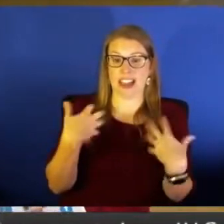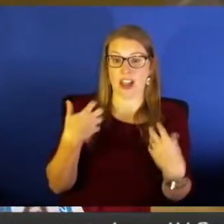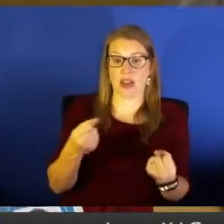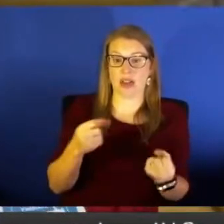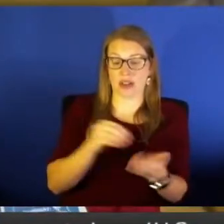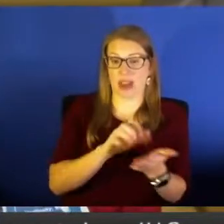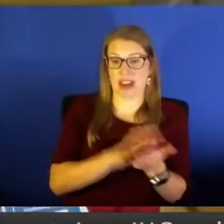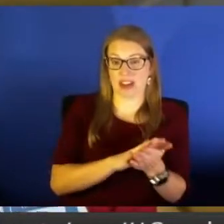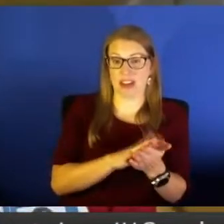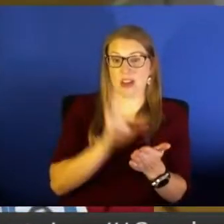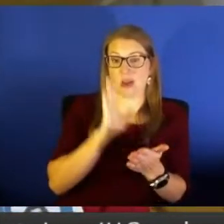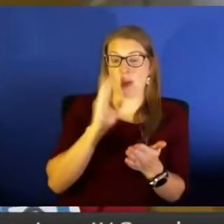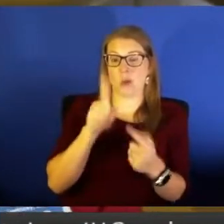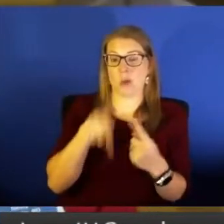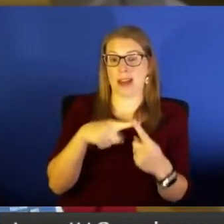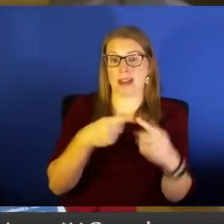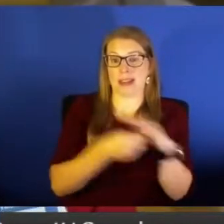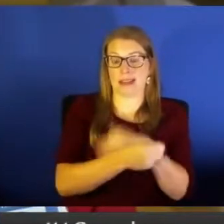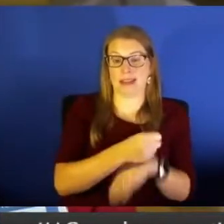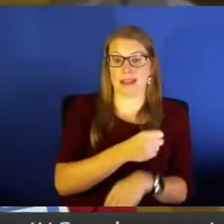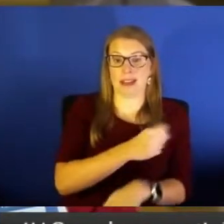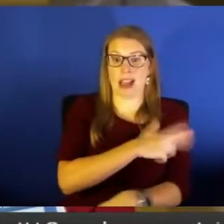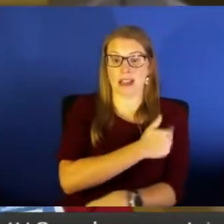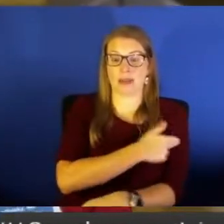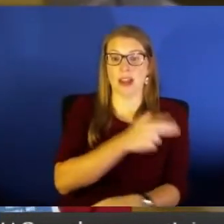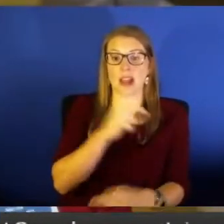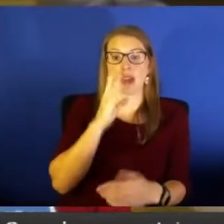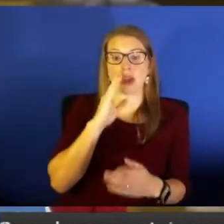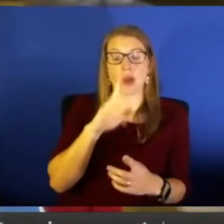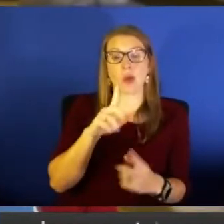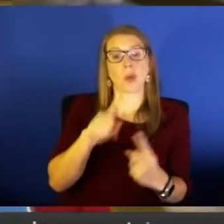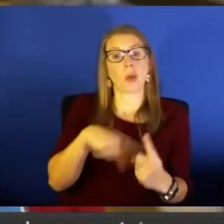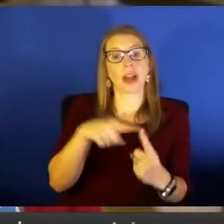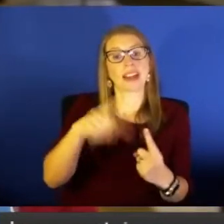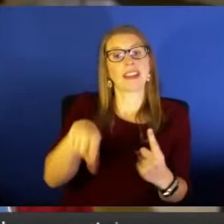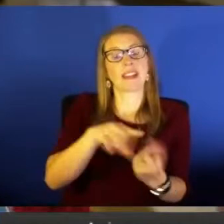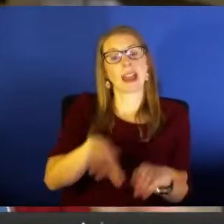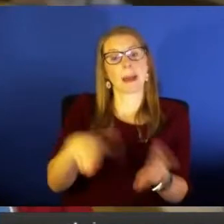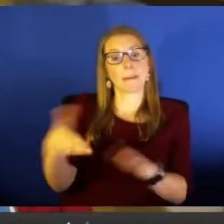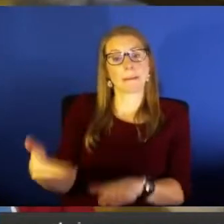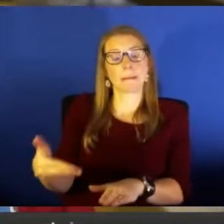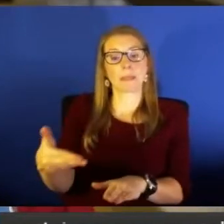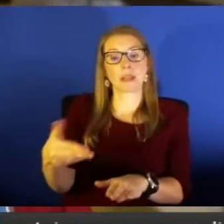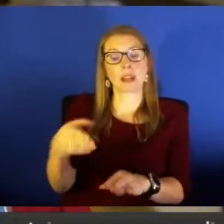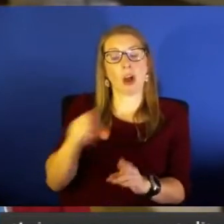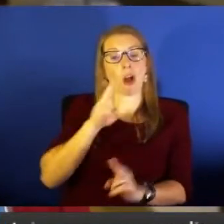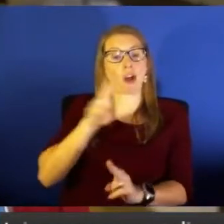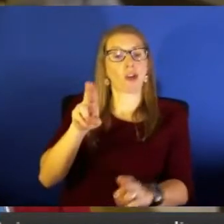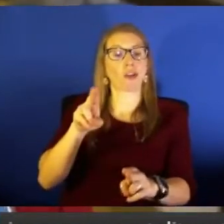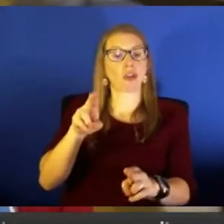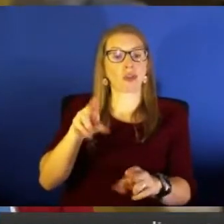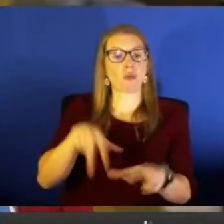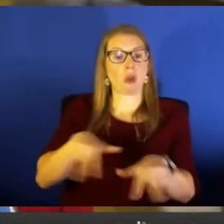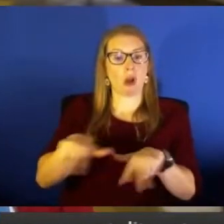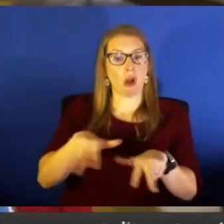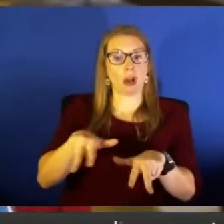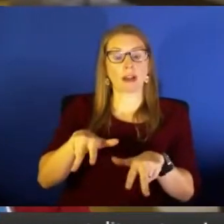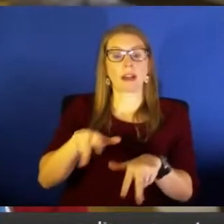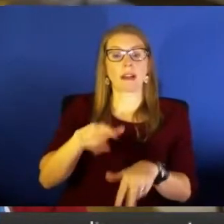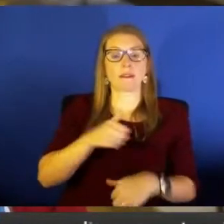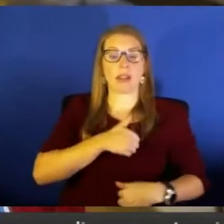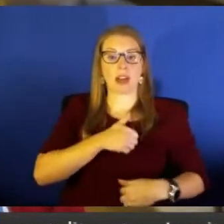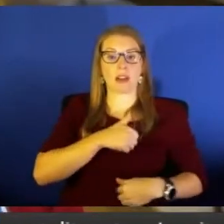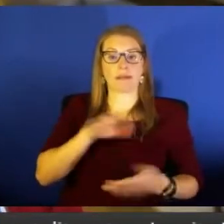they're in the hospital, and we also know when they pass. And so we're creating honor walks. So when a veteran does pass in our